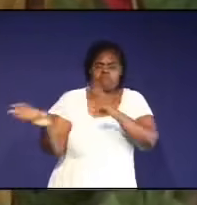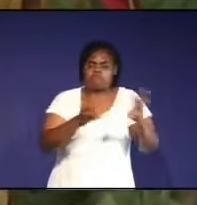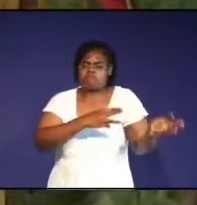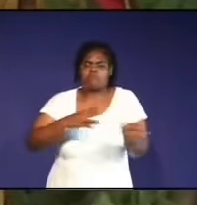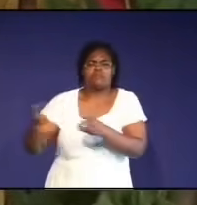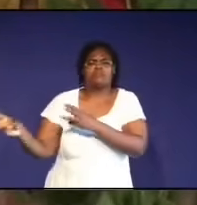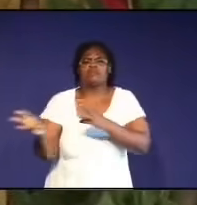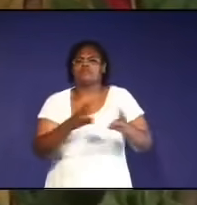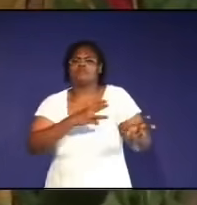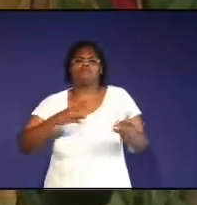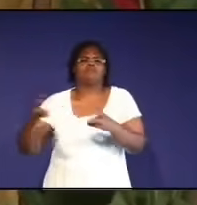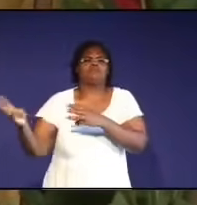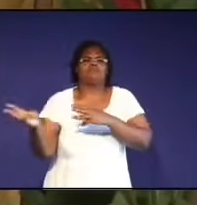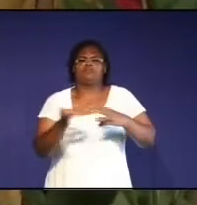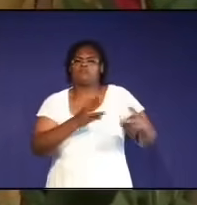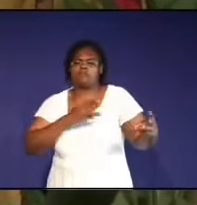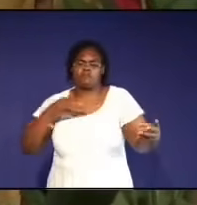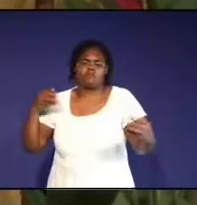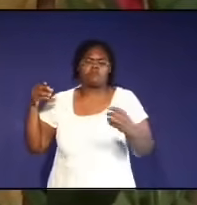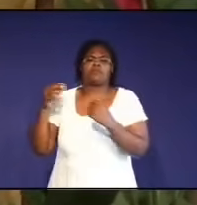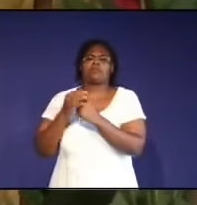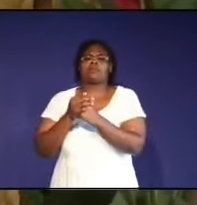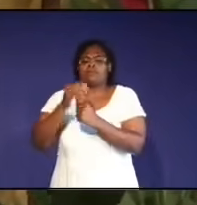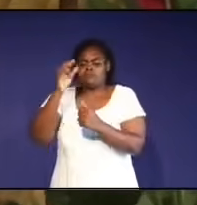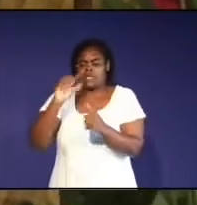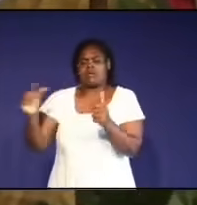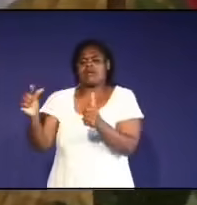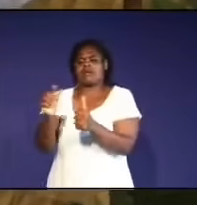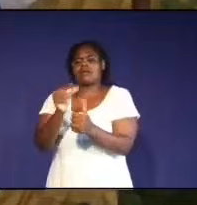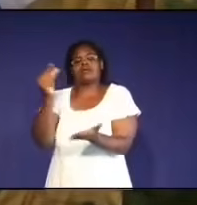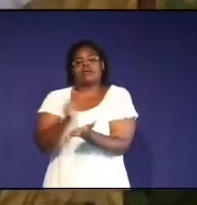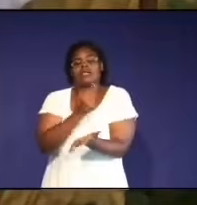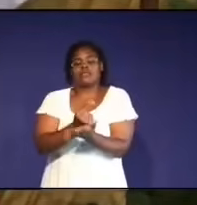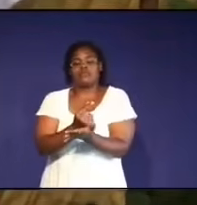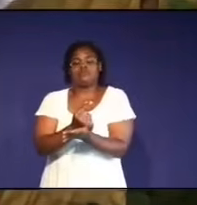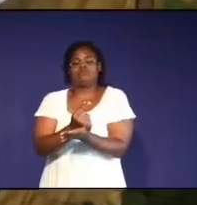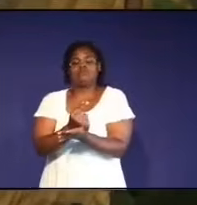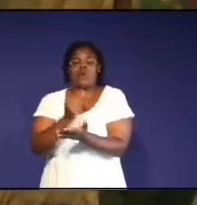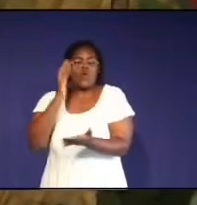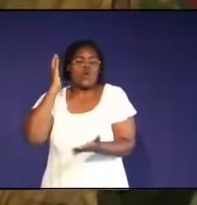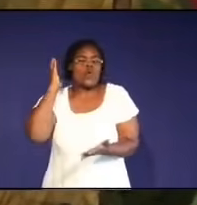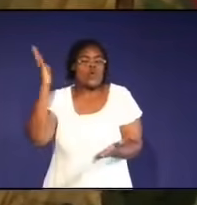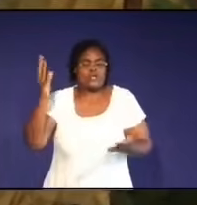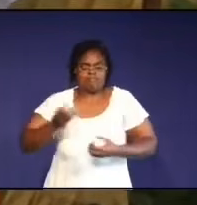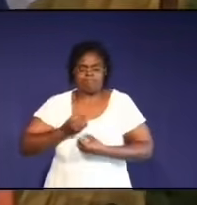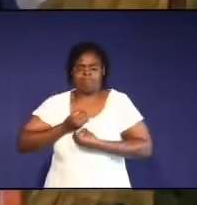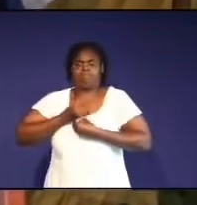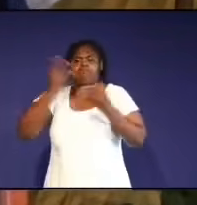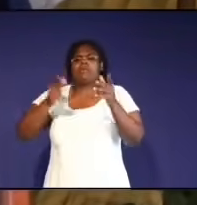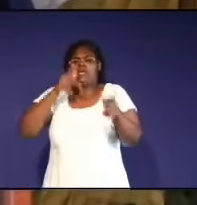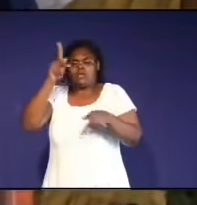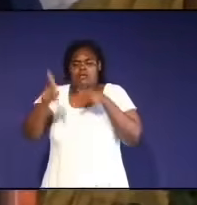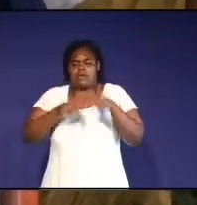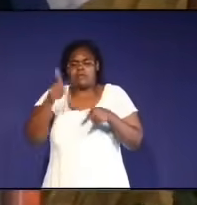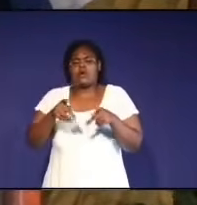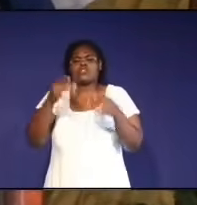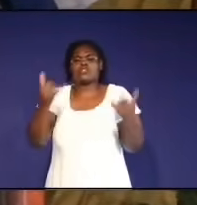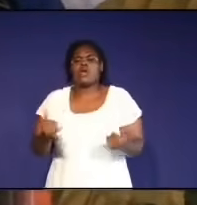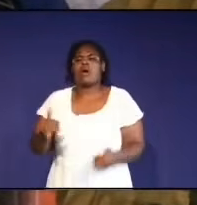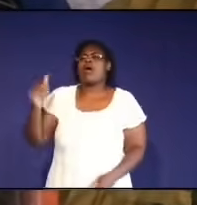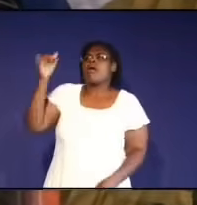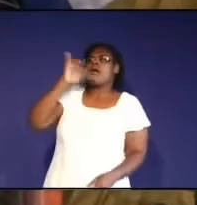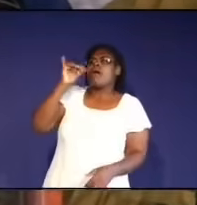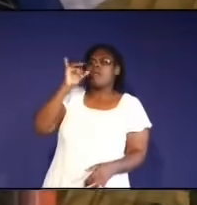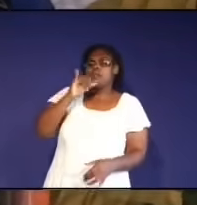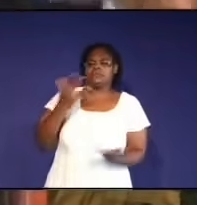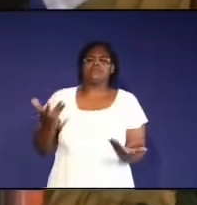back the winds of strife. The gospel is being declared. There are persons in the rumbar right now,